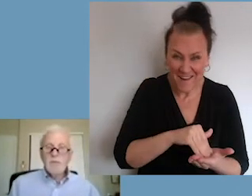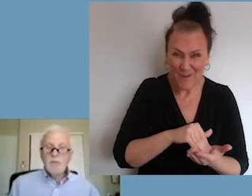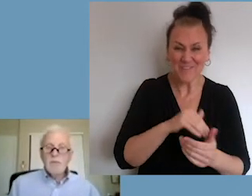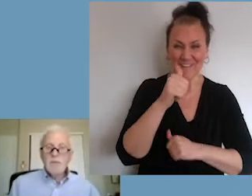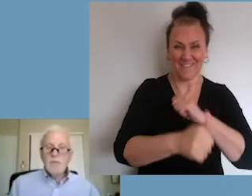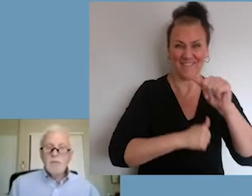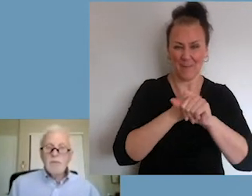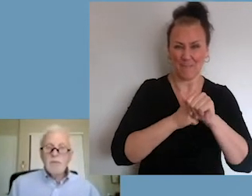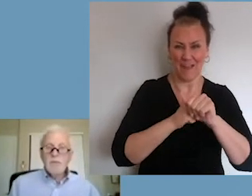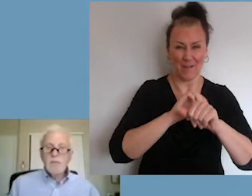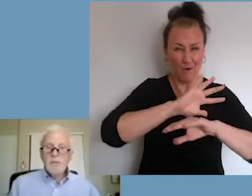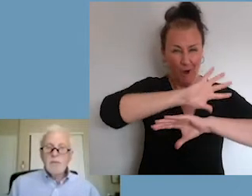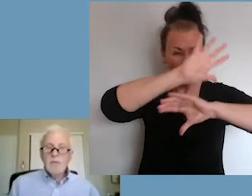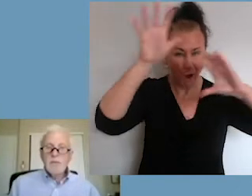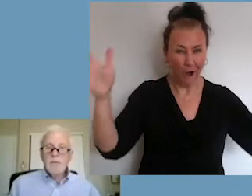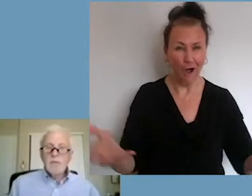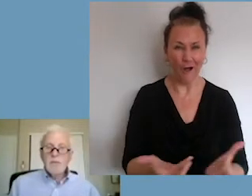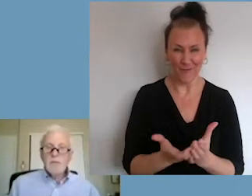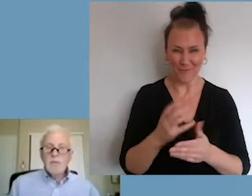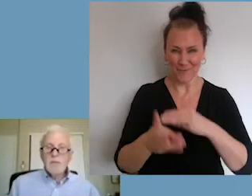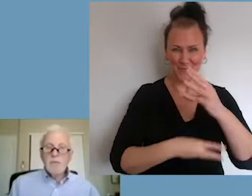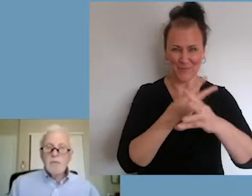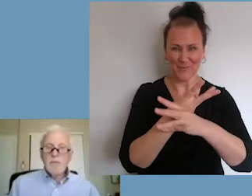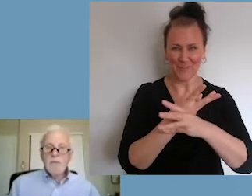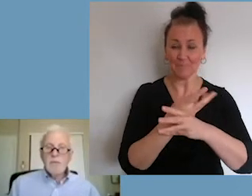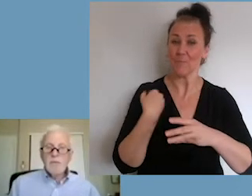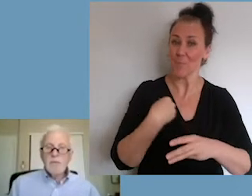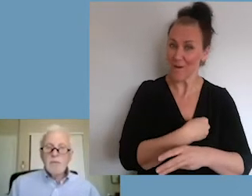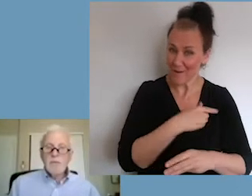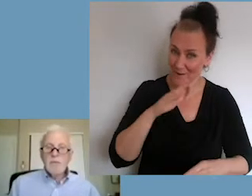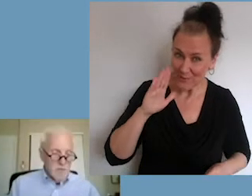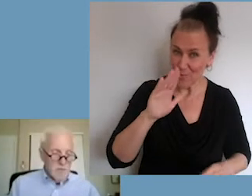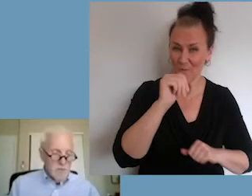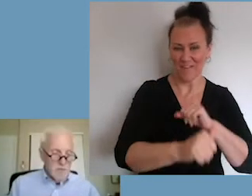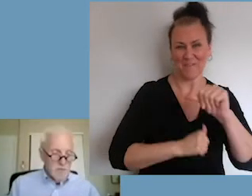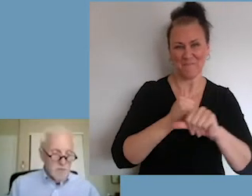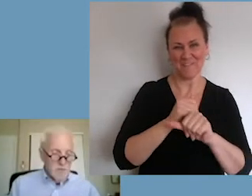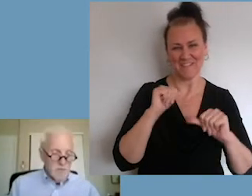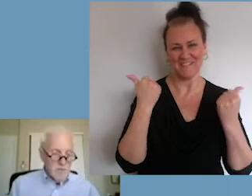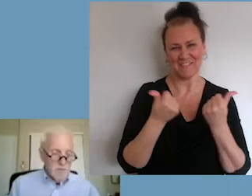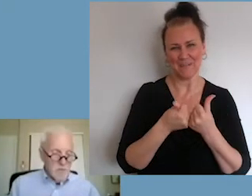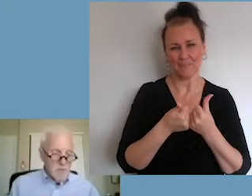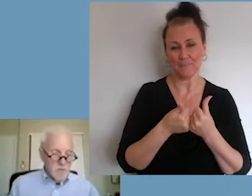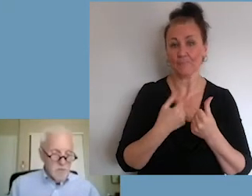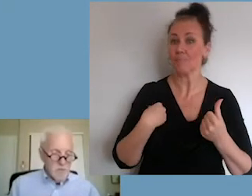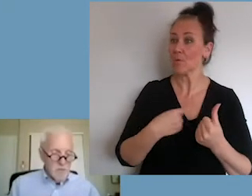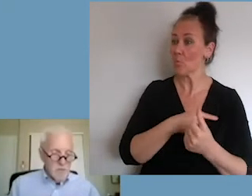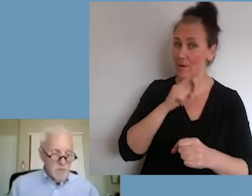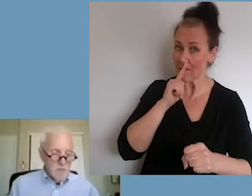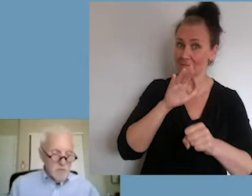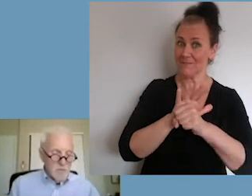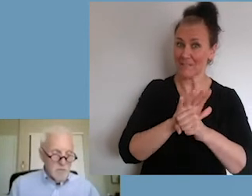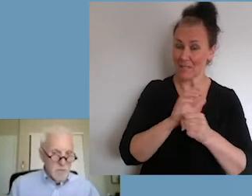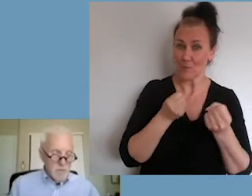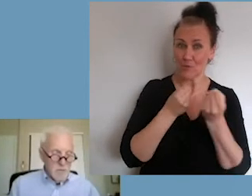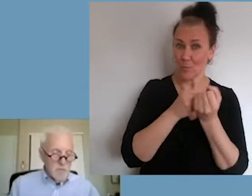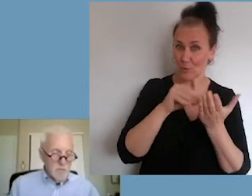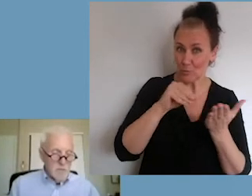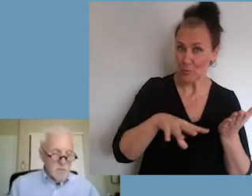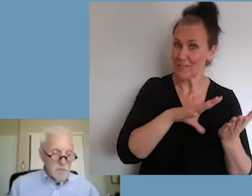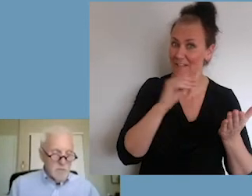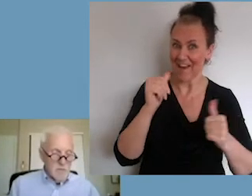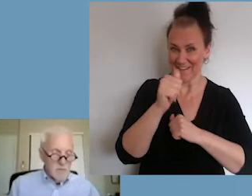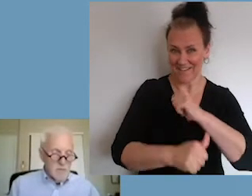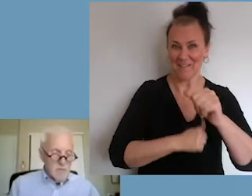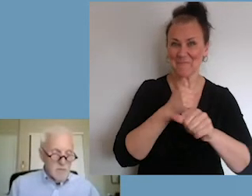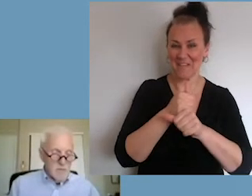alumni worldwide. We are your Alumni Association. We are dedicated to supporting students and